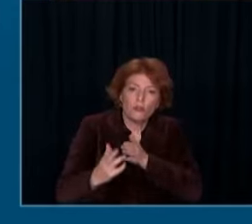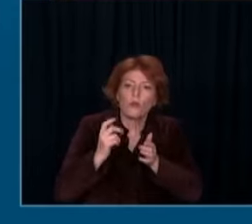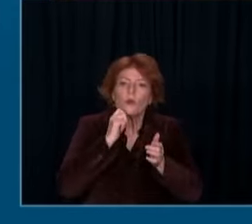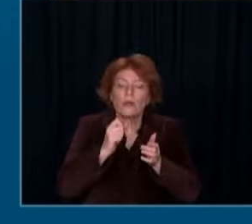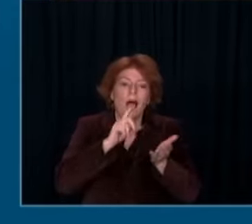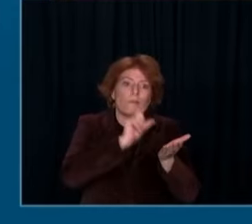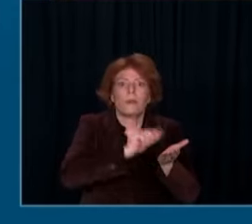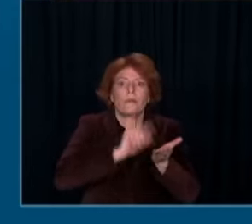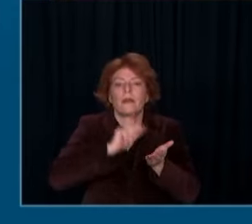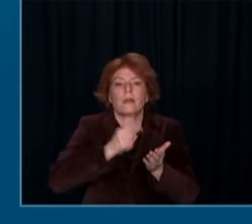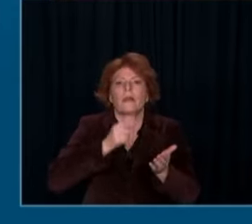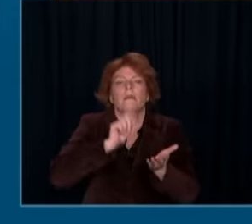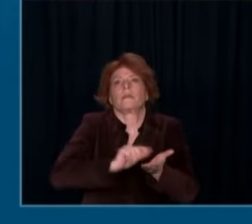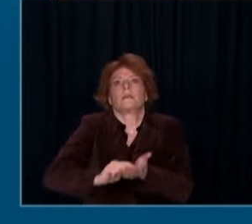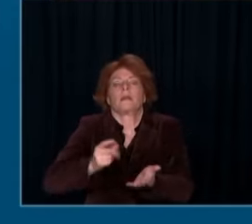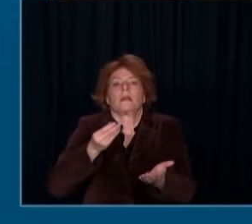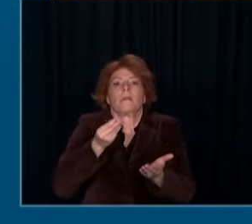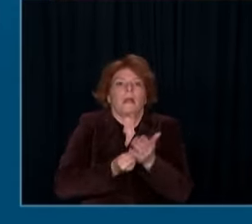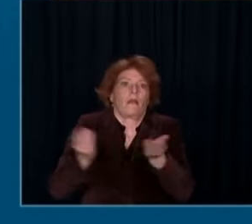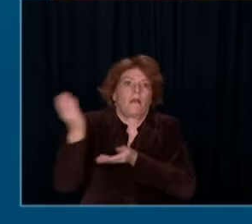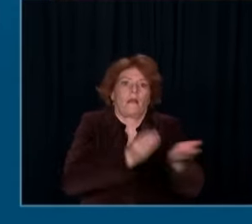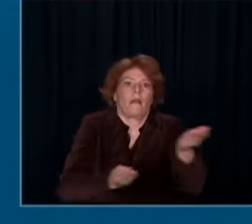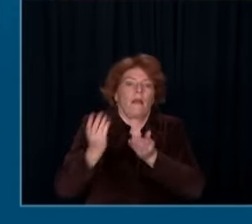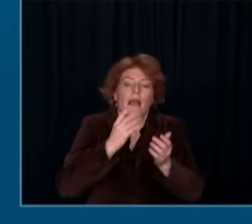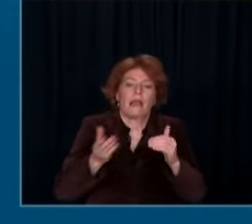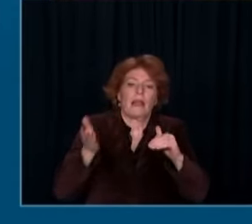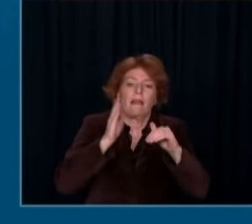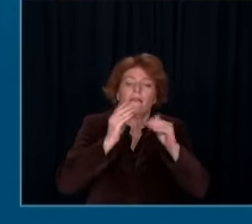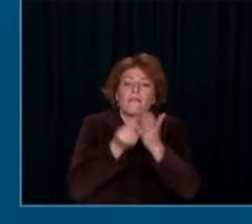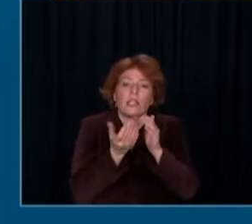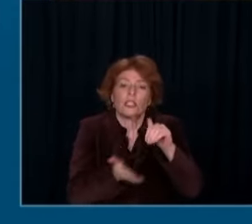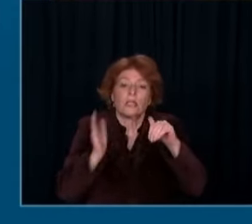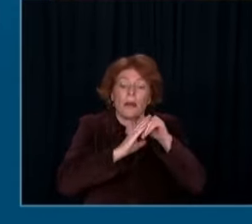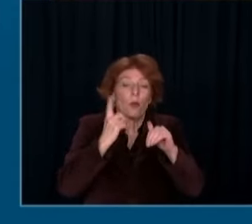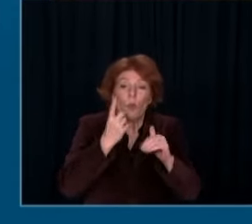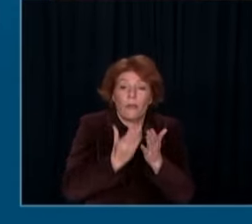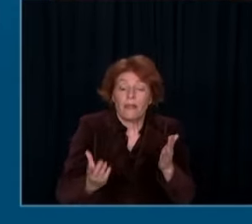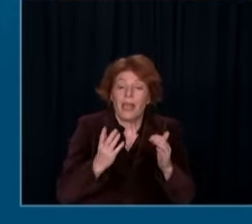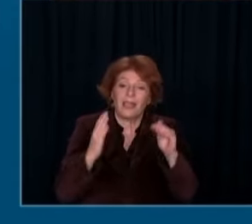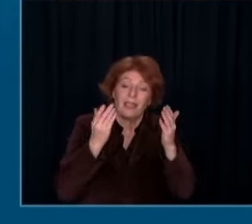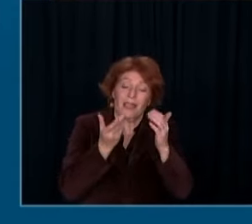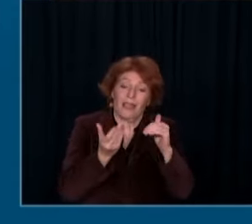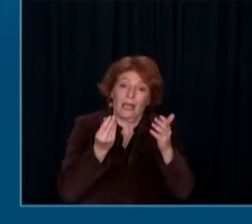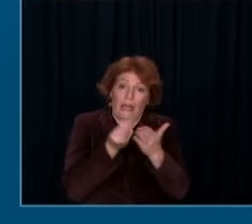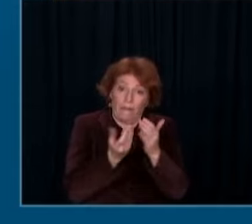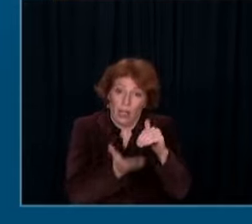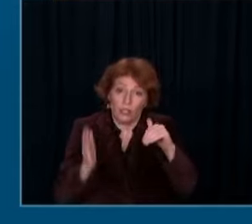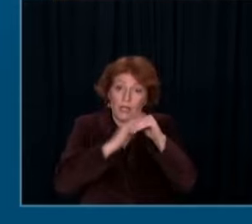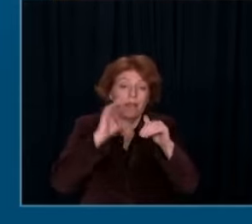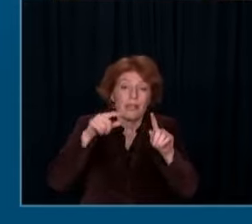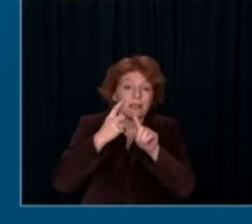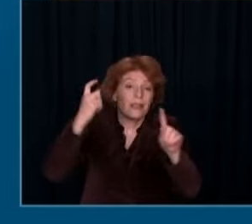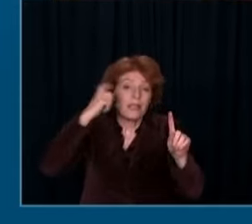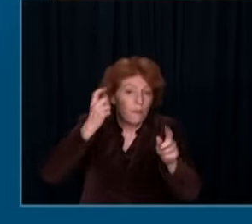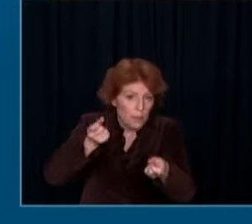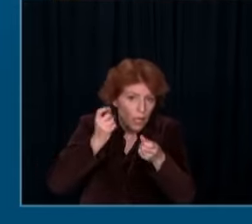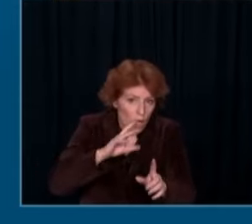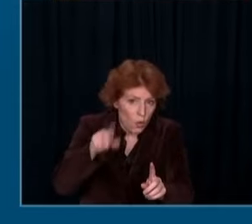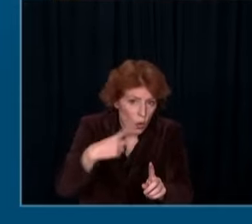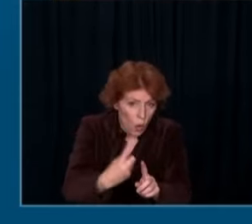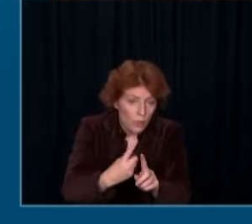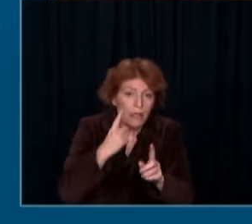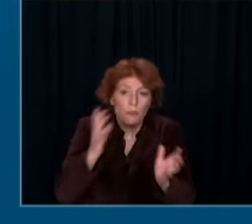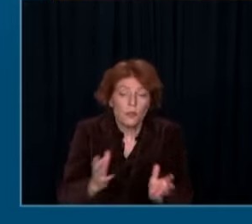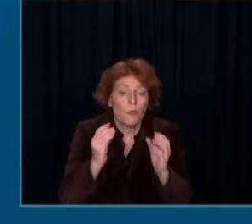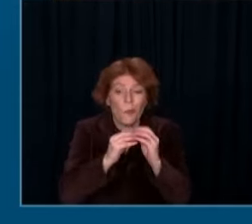we're not printing money and bringing inflation up. There's only one entity that can create inflation. That is the government. They have pushed